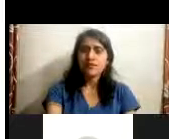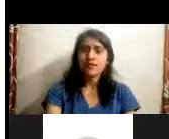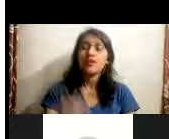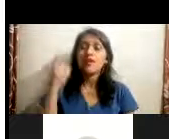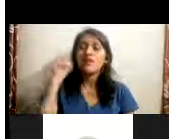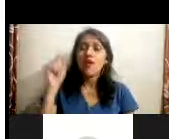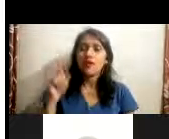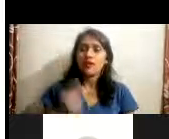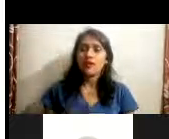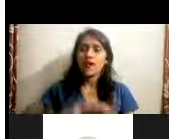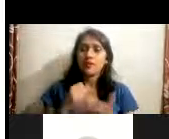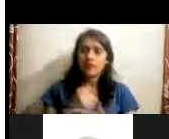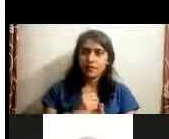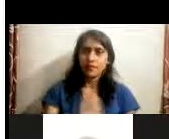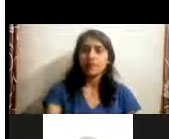and rights.